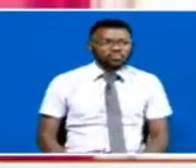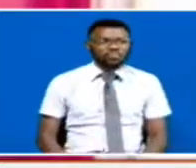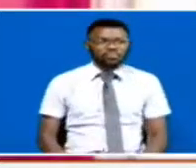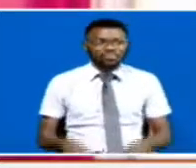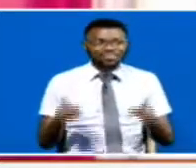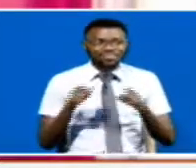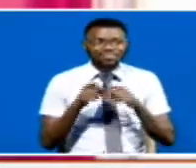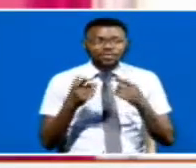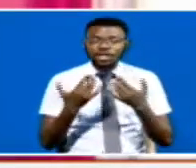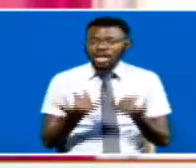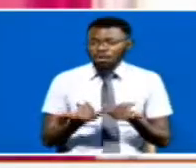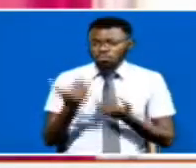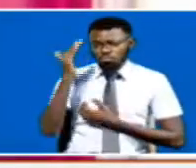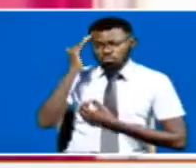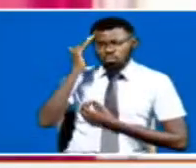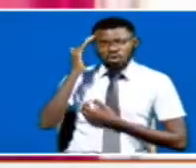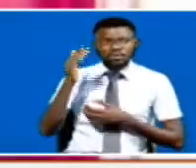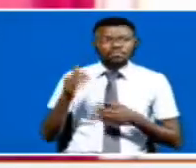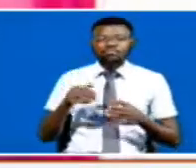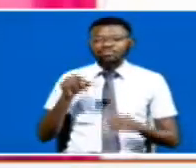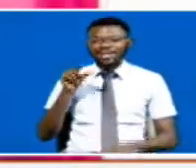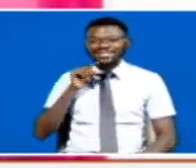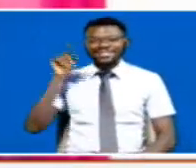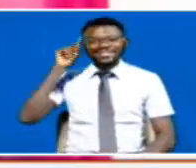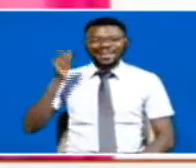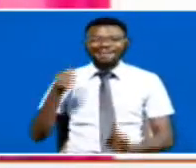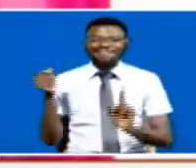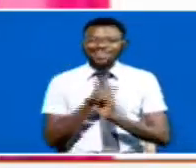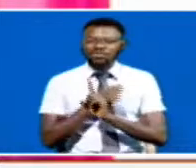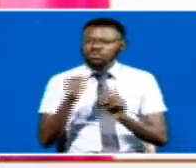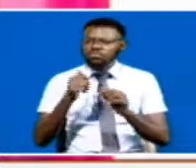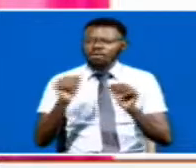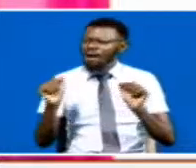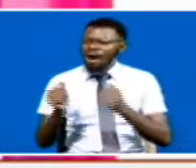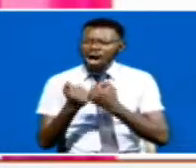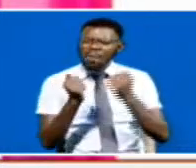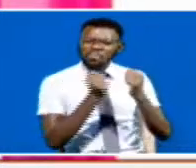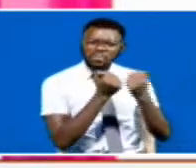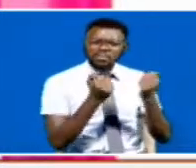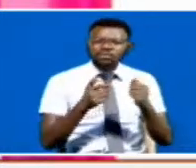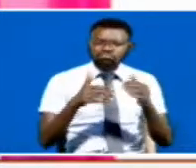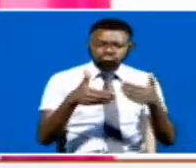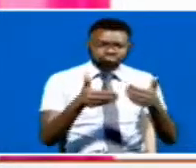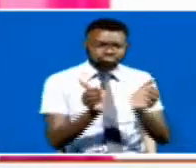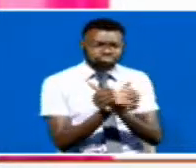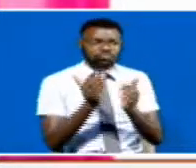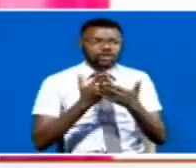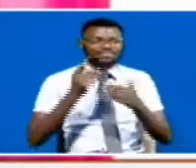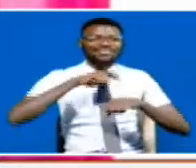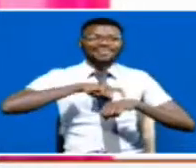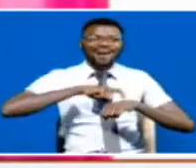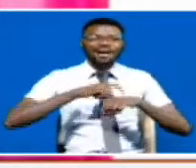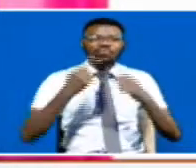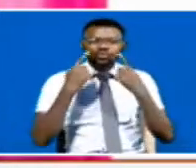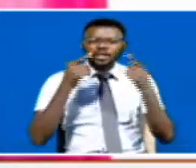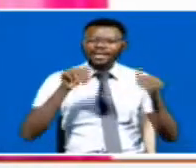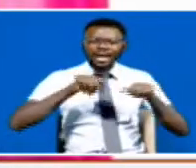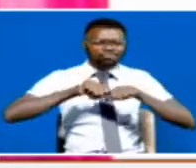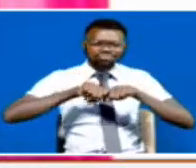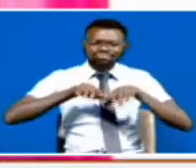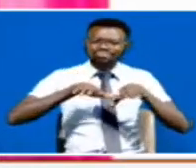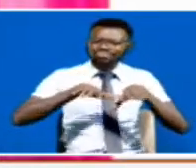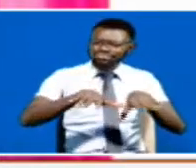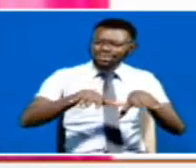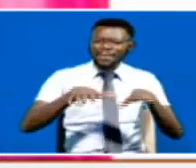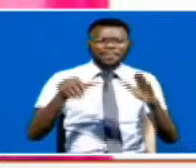mtaani huku informal settlements. Gender-based violence zina happen kwa community zetu. Unapata gender-based violence iko so rampant, ni